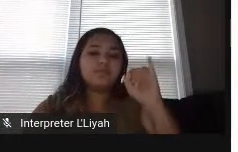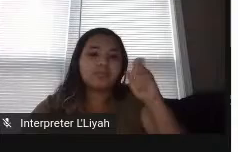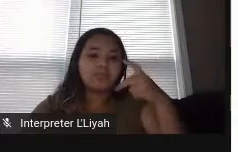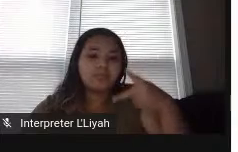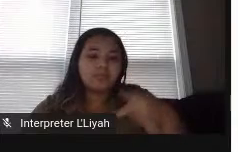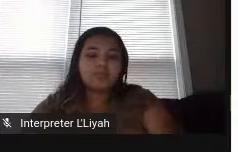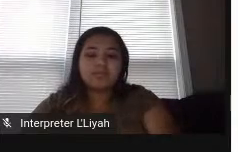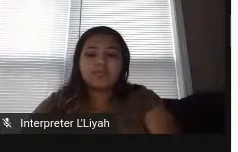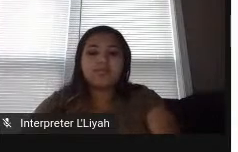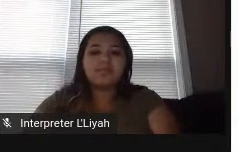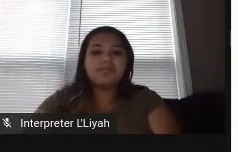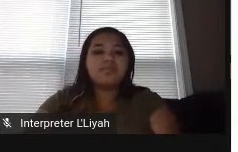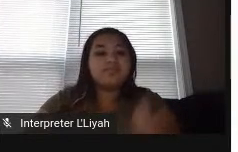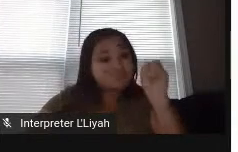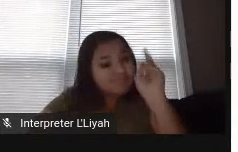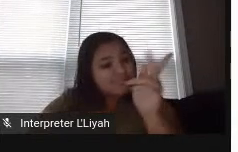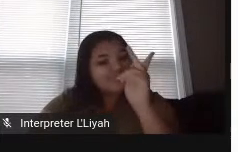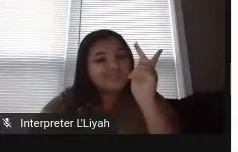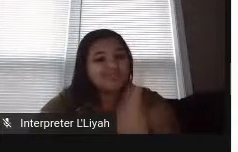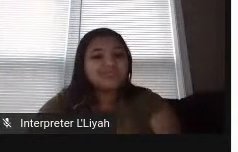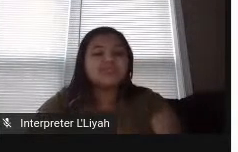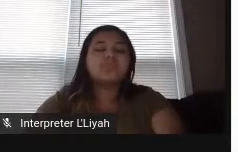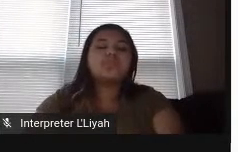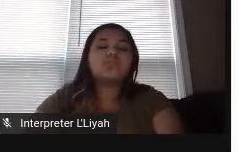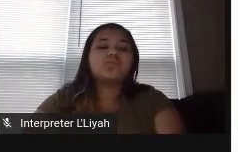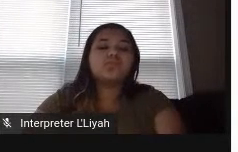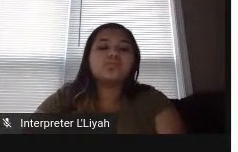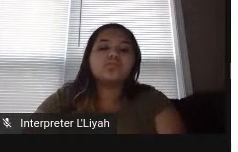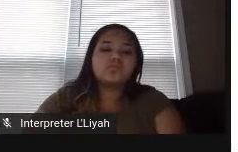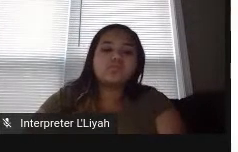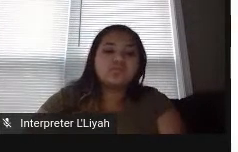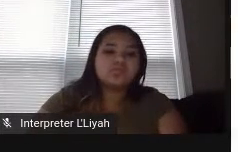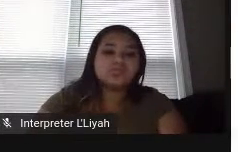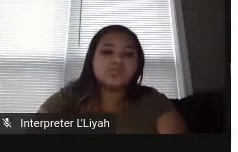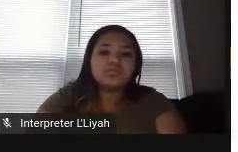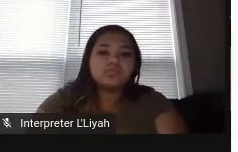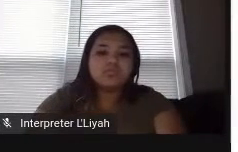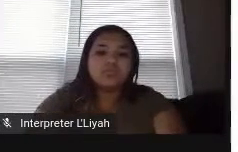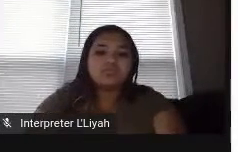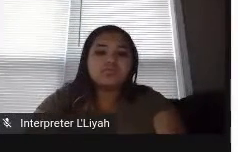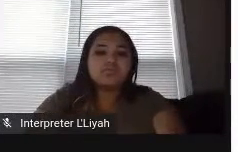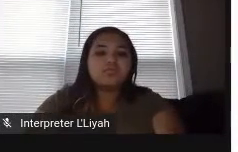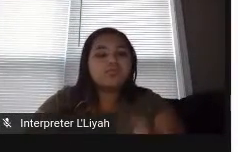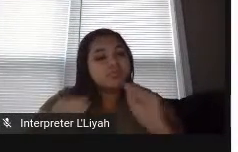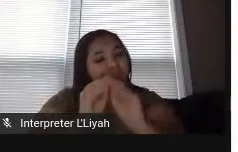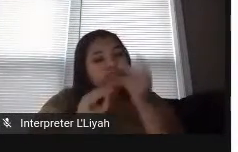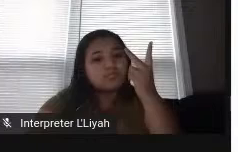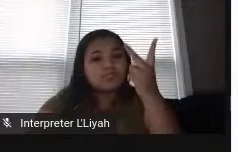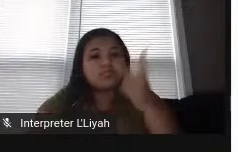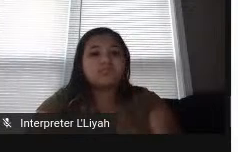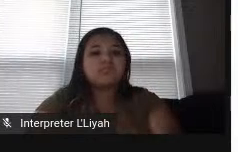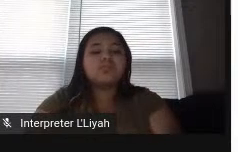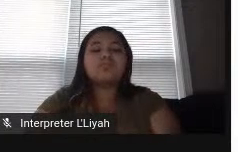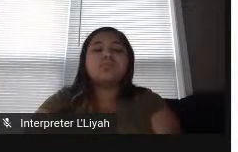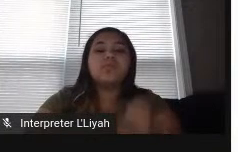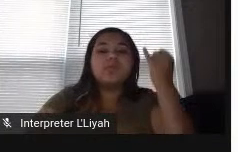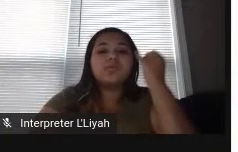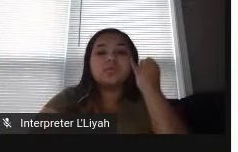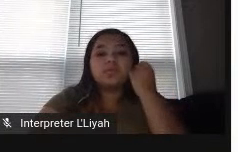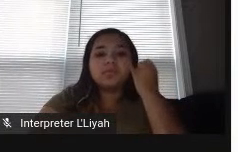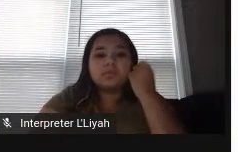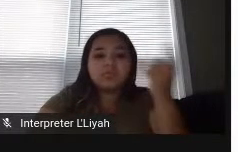an IEP. Okay. Number two,